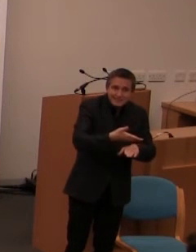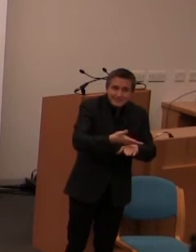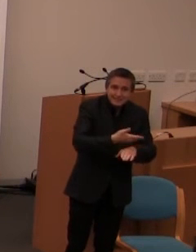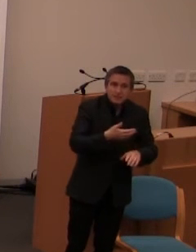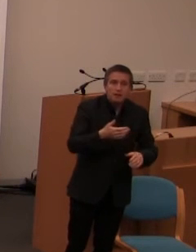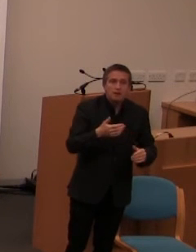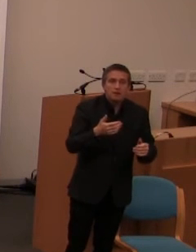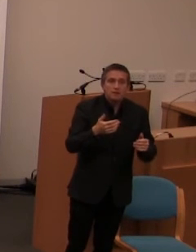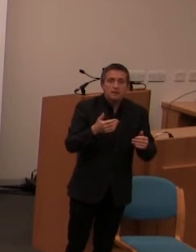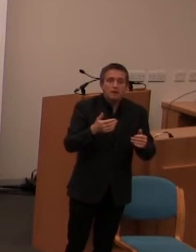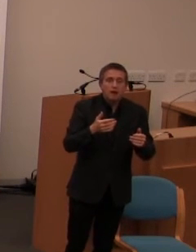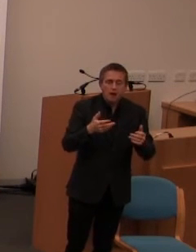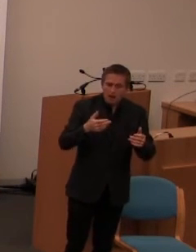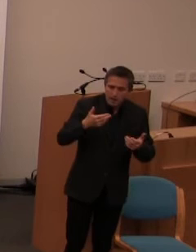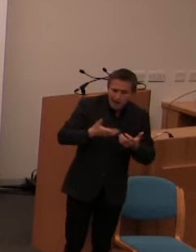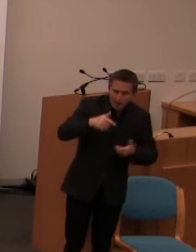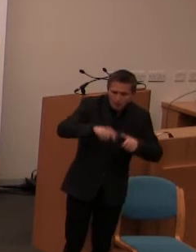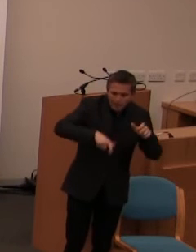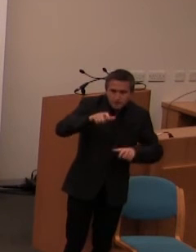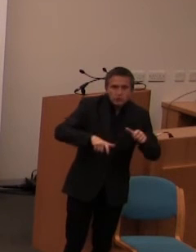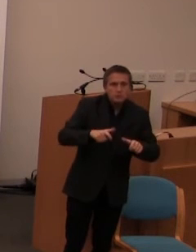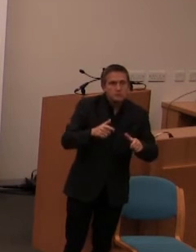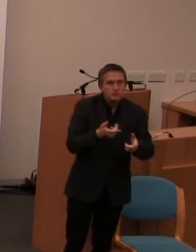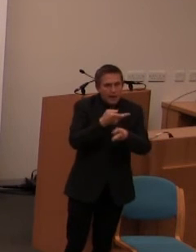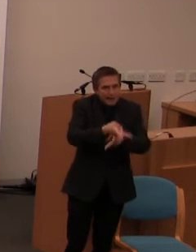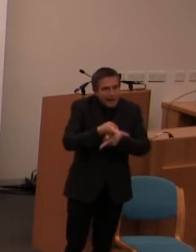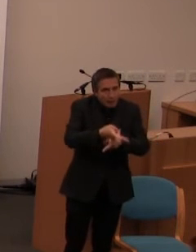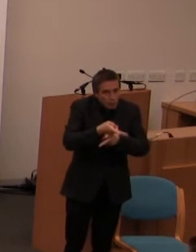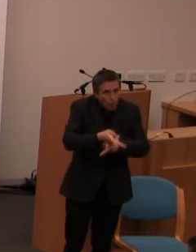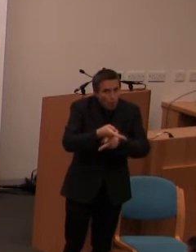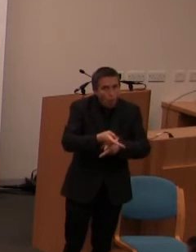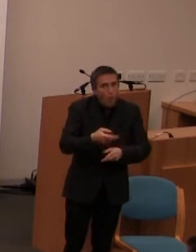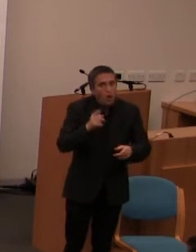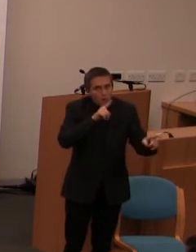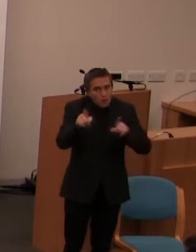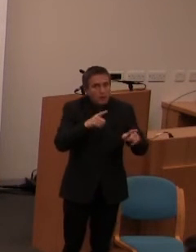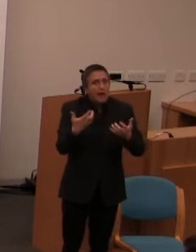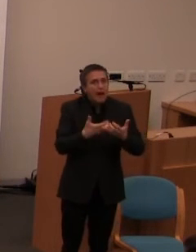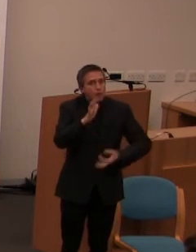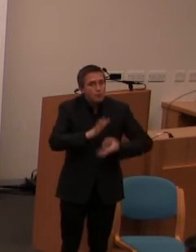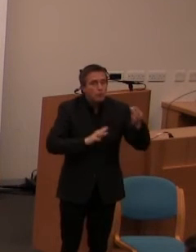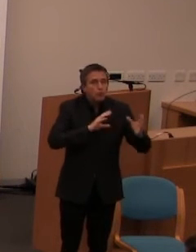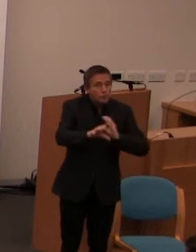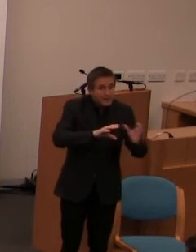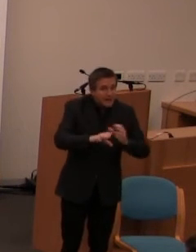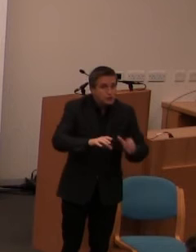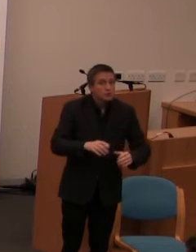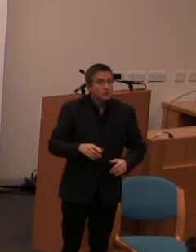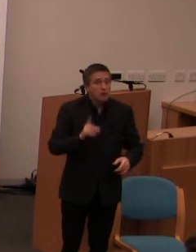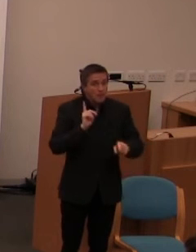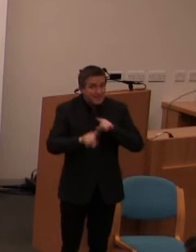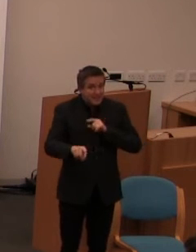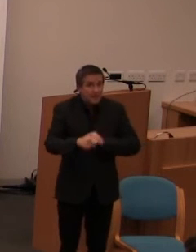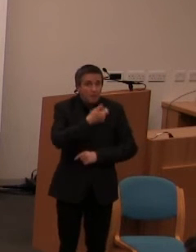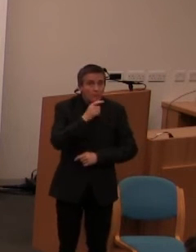the way in which patients are dealt with in a local setting, ways in which we can improve the communication with people who have a degree